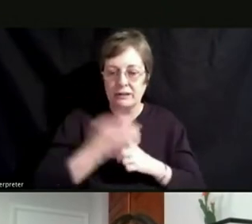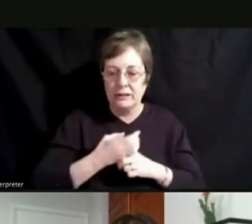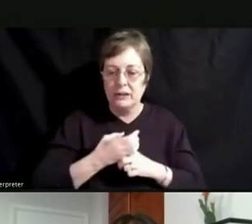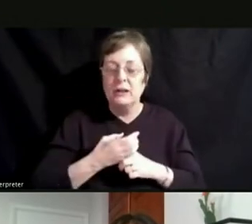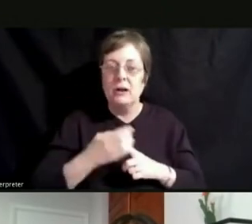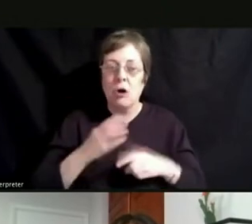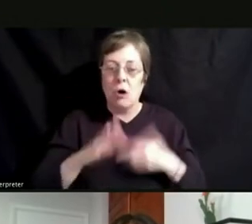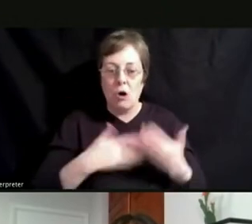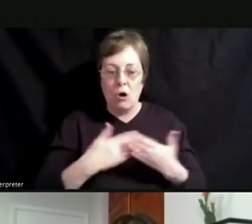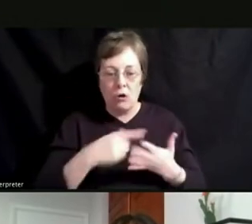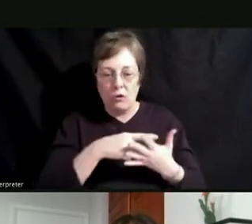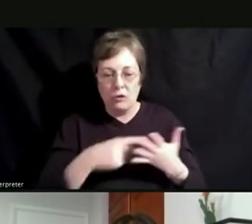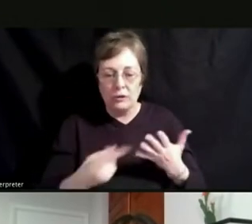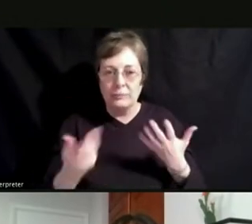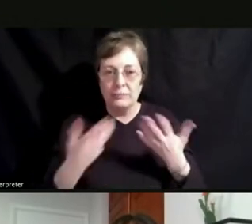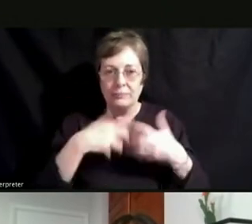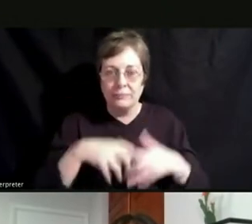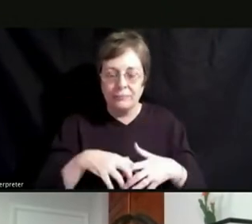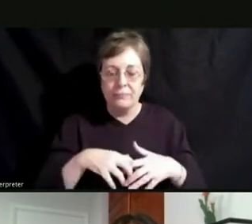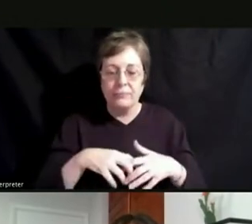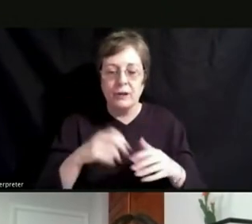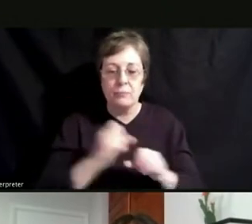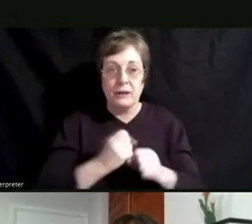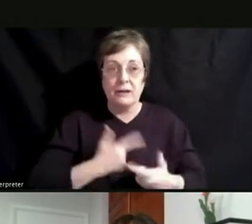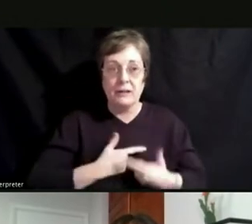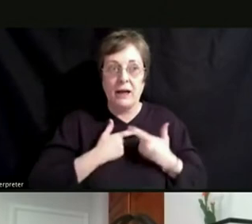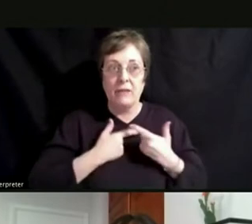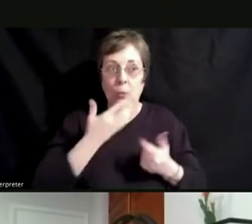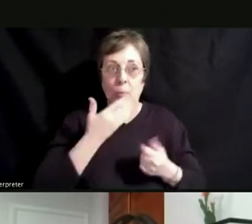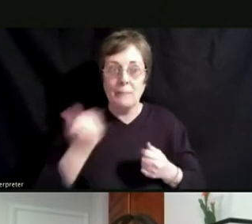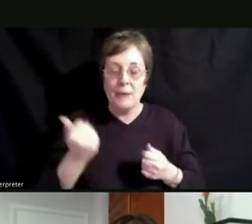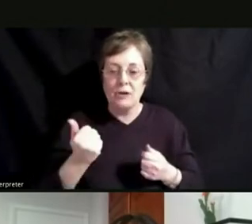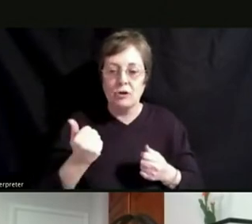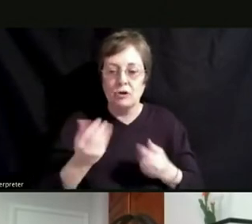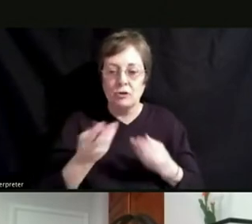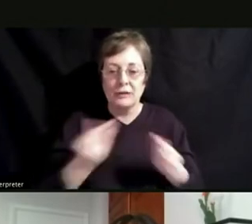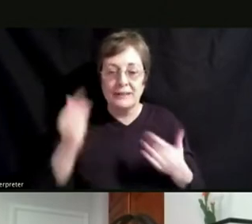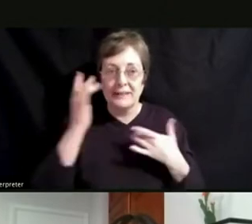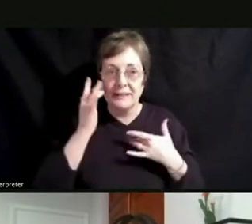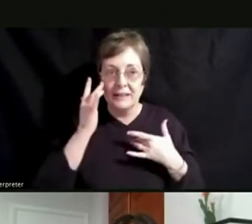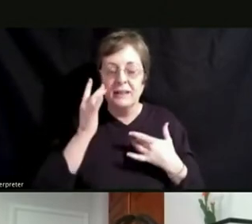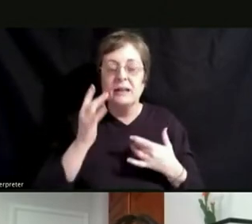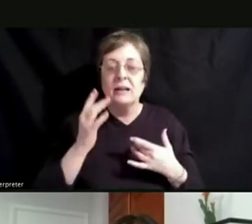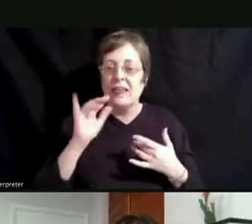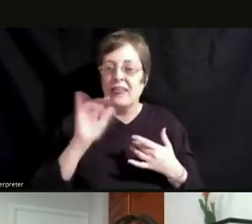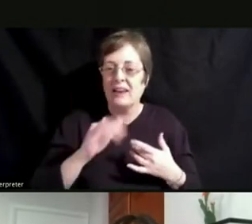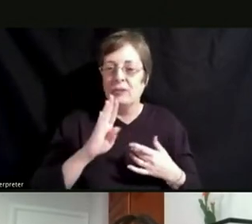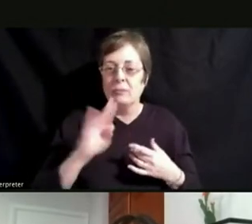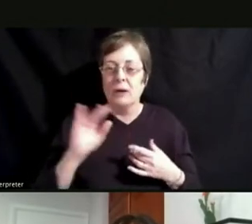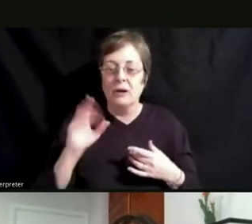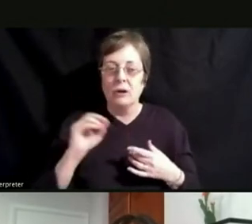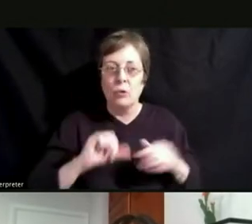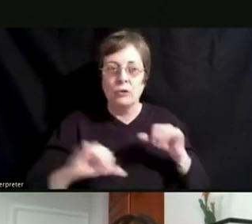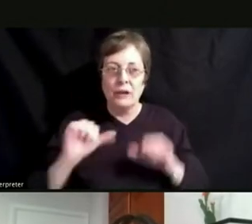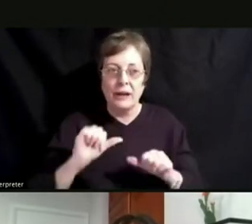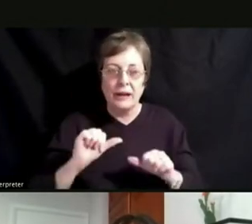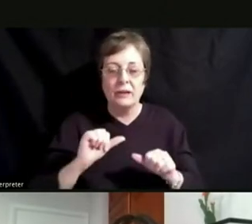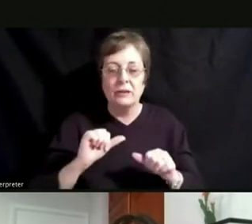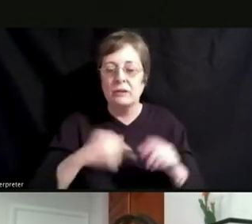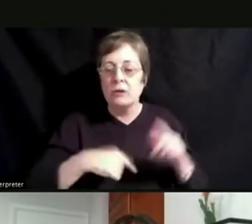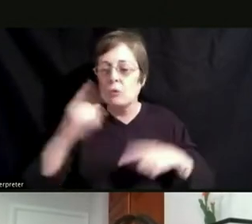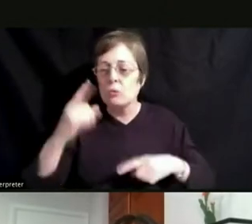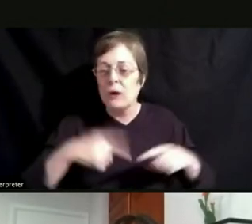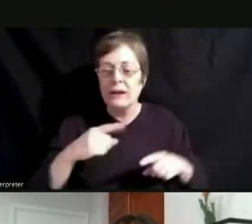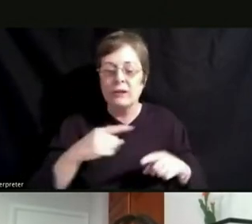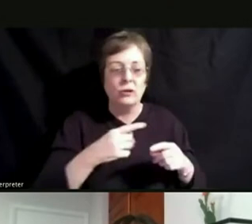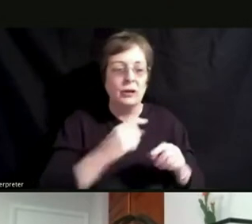and to fix things when people are sick. To me, that's biosciences, and it ranges from manufacturing to research to getting a